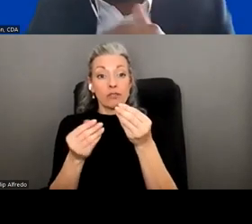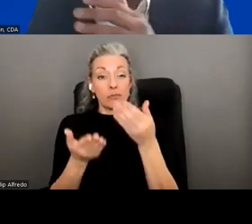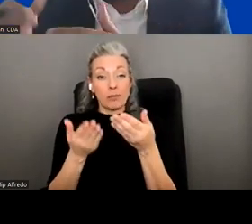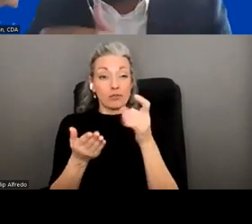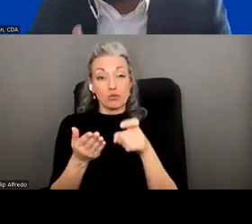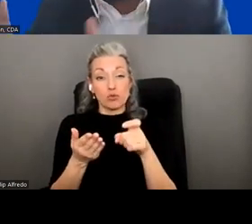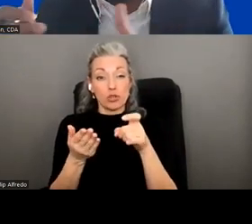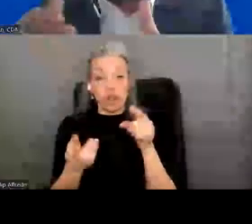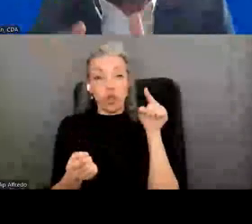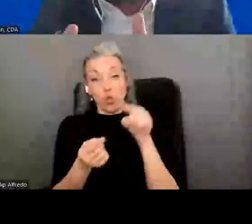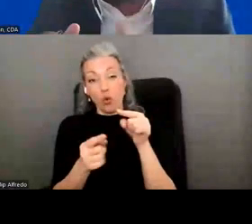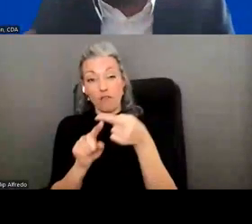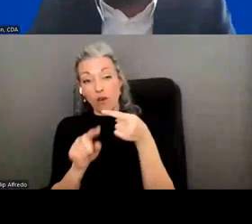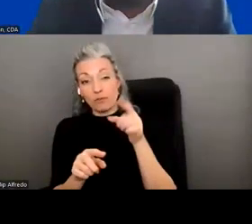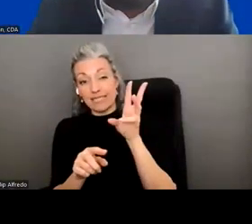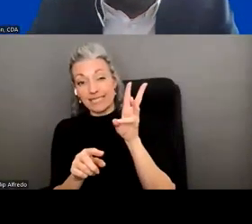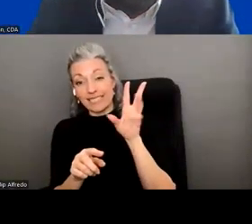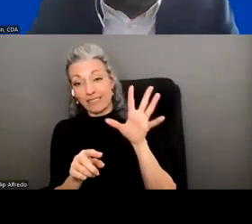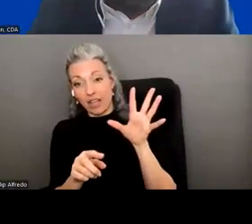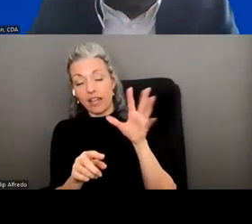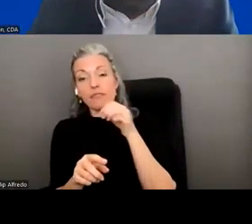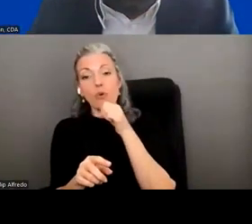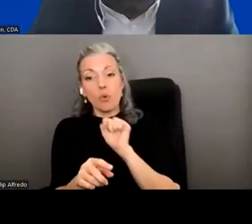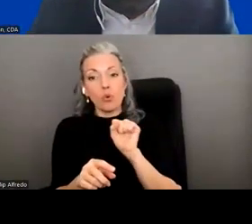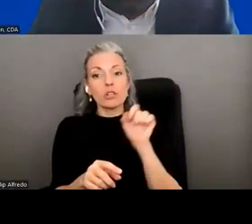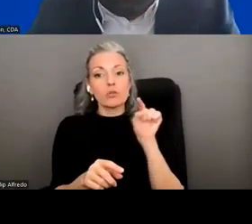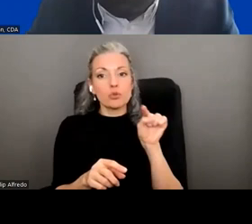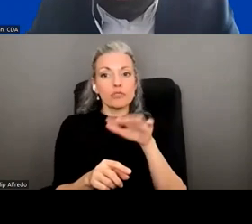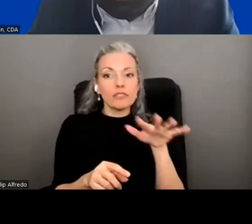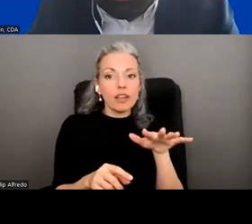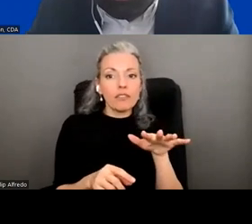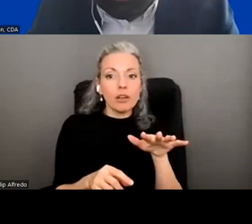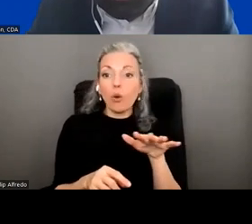age threshold from 65 to 55. Can you hear me, Steve?